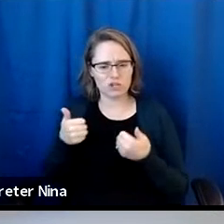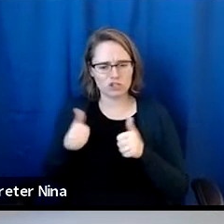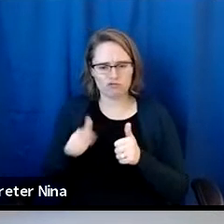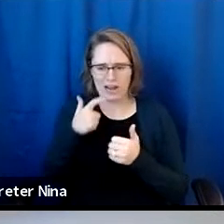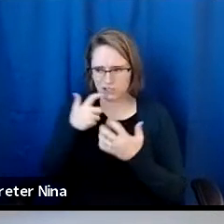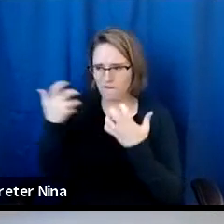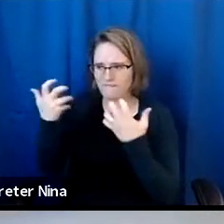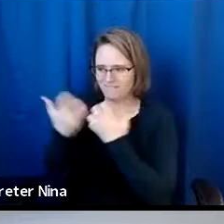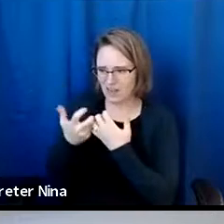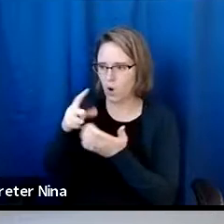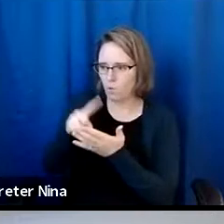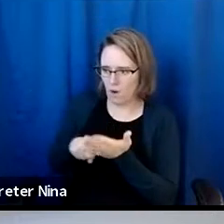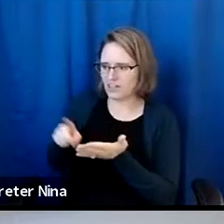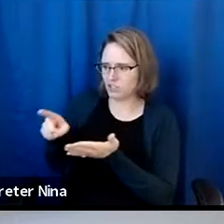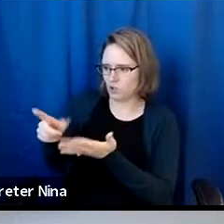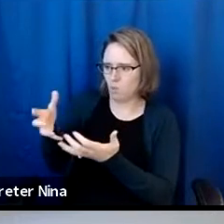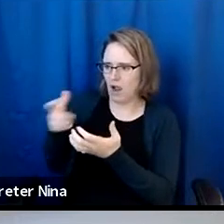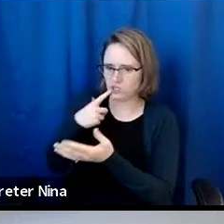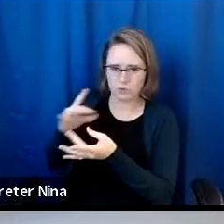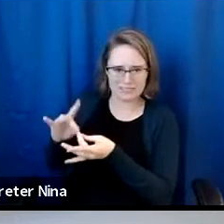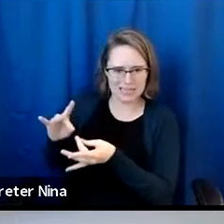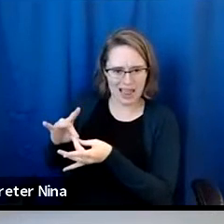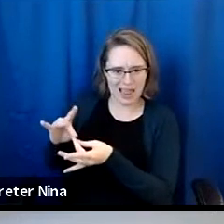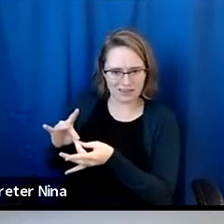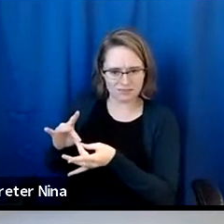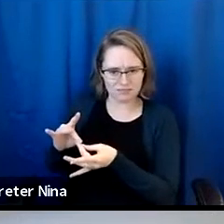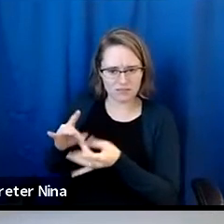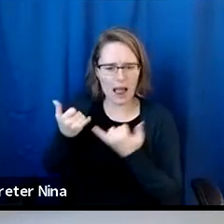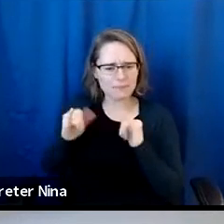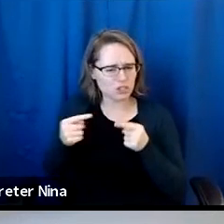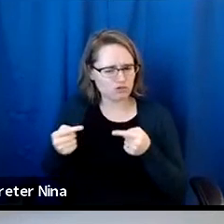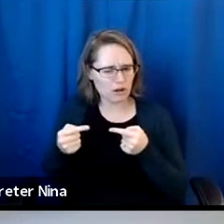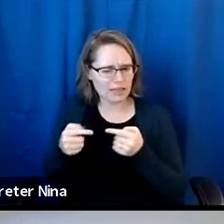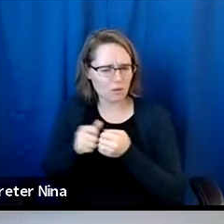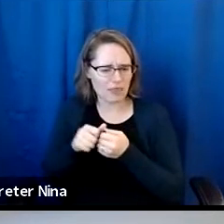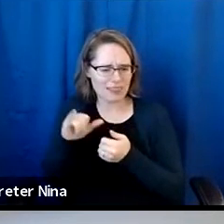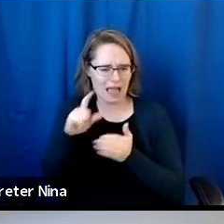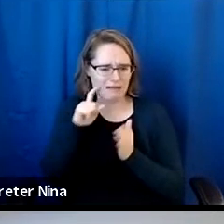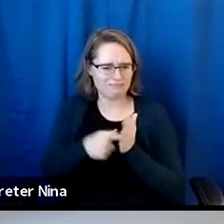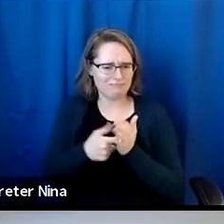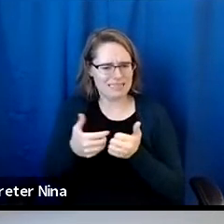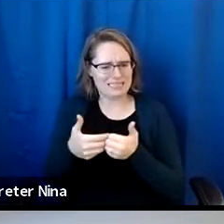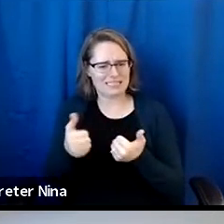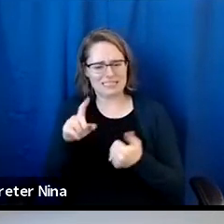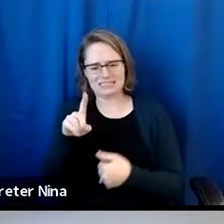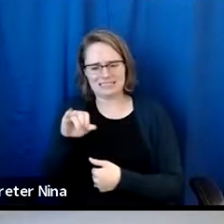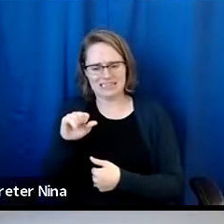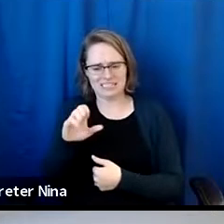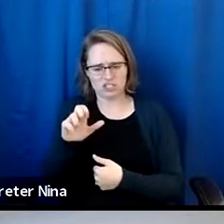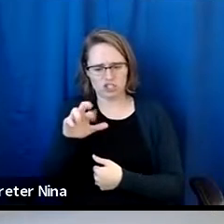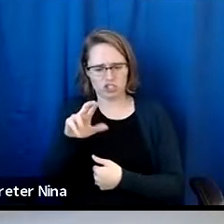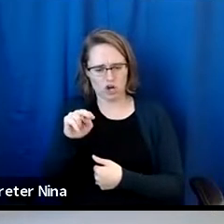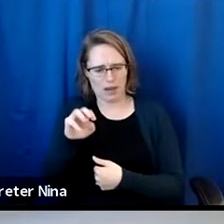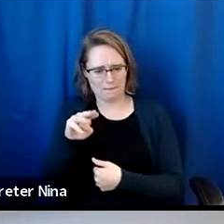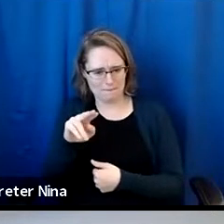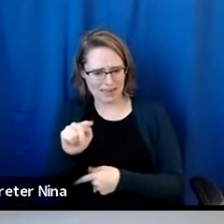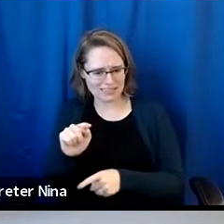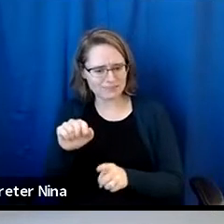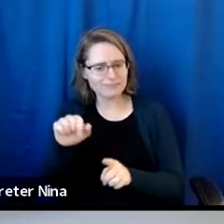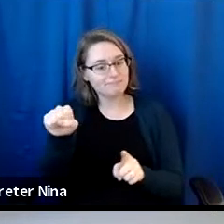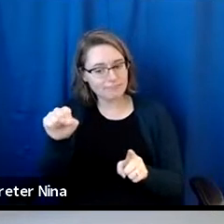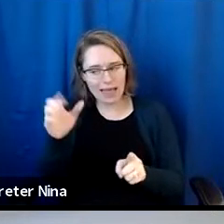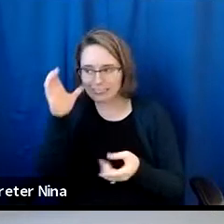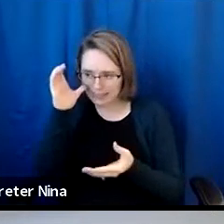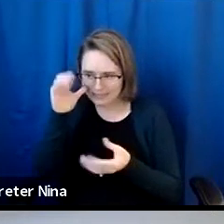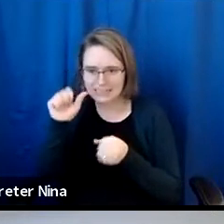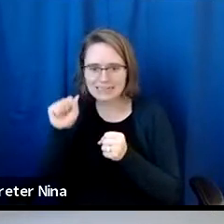you want it to say, right? And so I still struggle with discernment. I think, yes, you need to listen and to be able to take